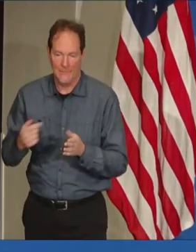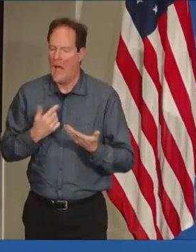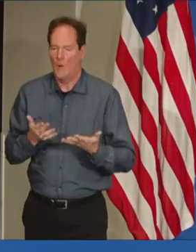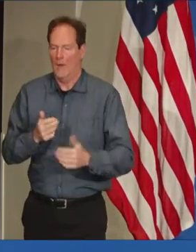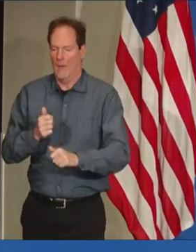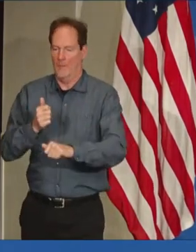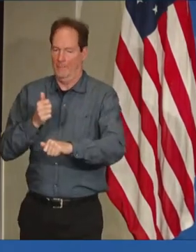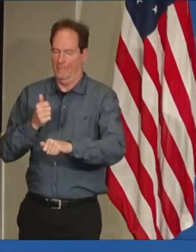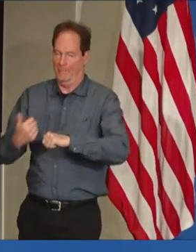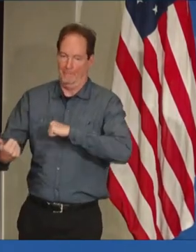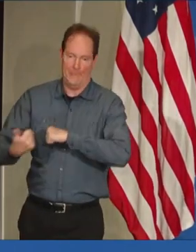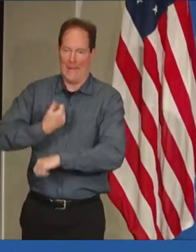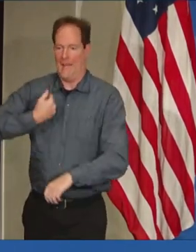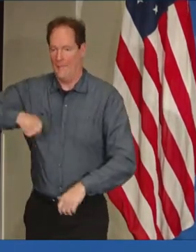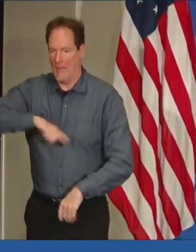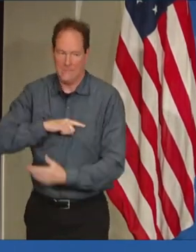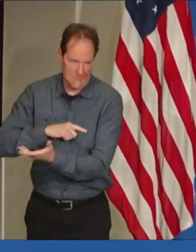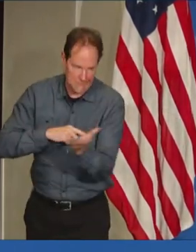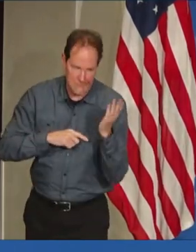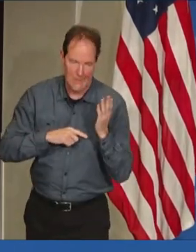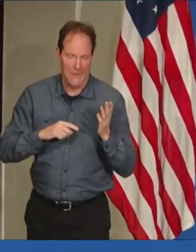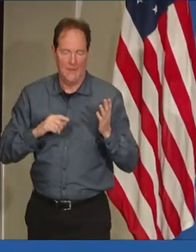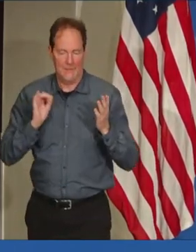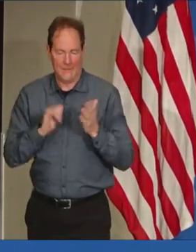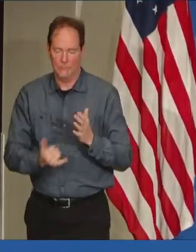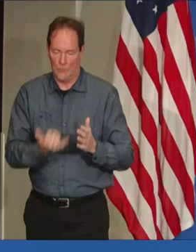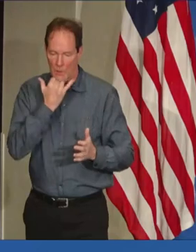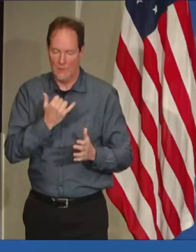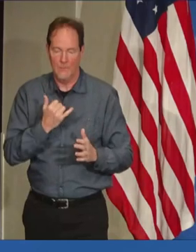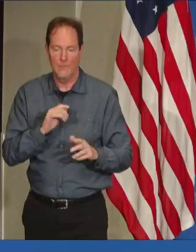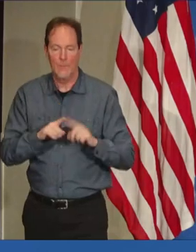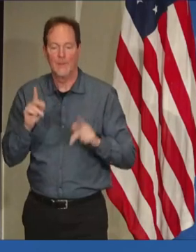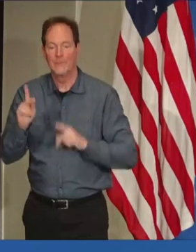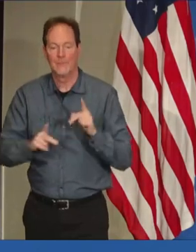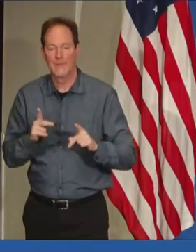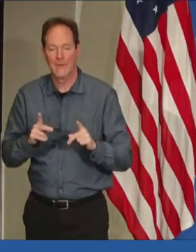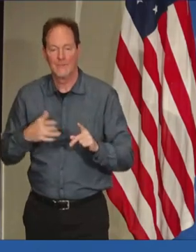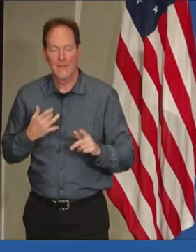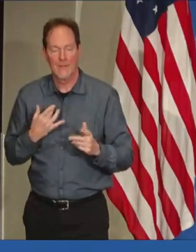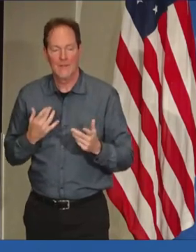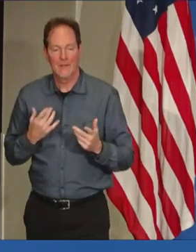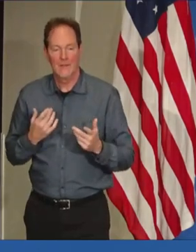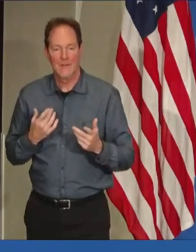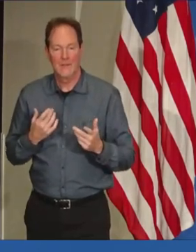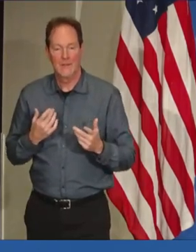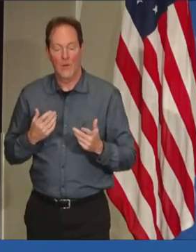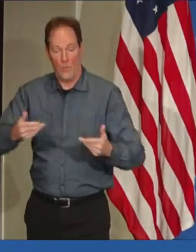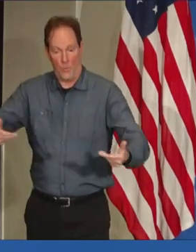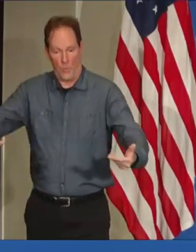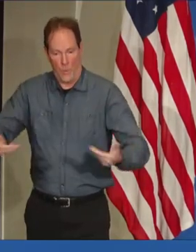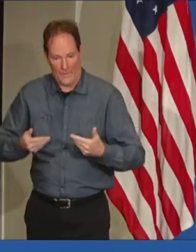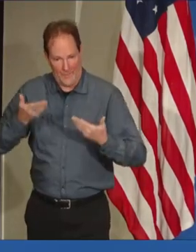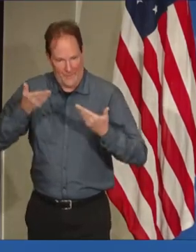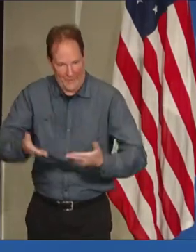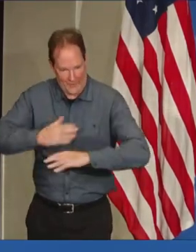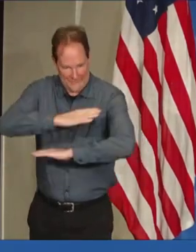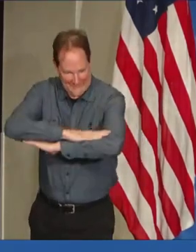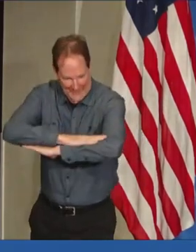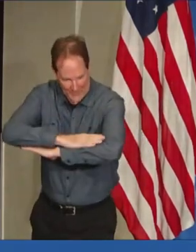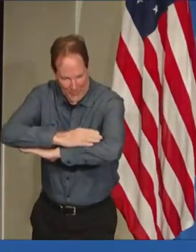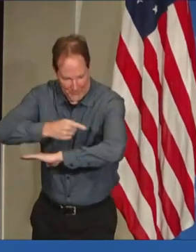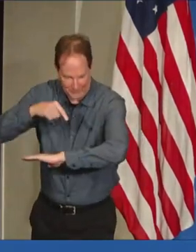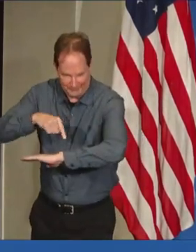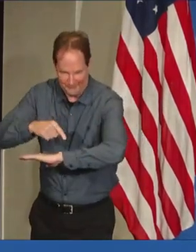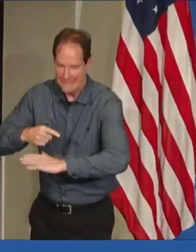blame us because that would be wrong, but it's because people don't feel like they are welcome at the table. And in many cases,